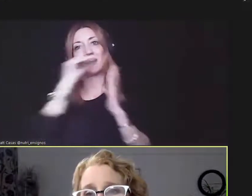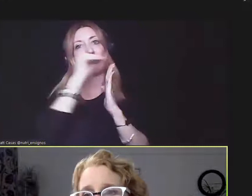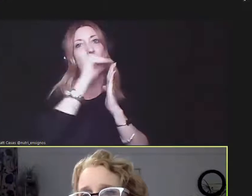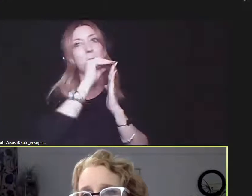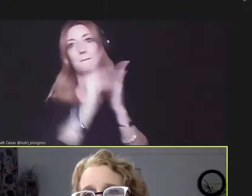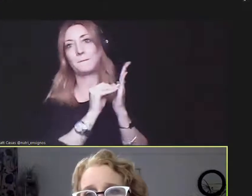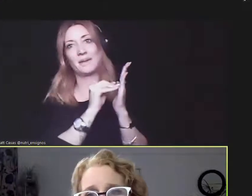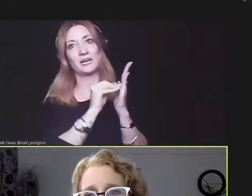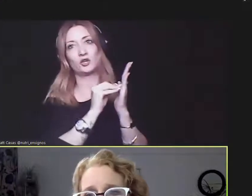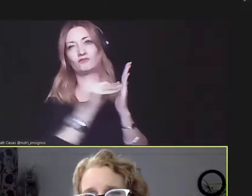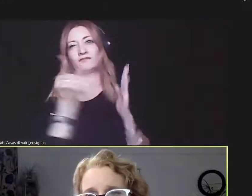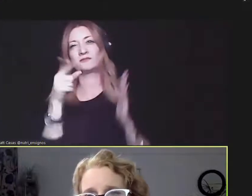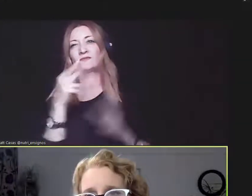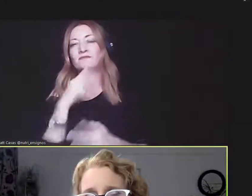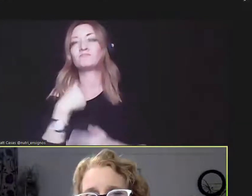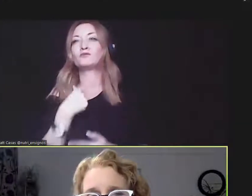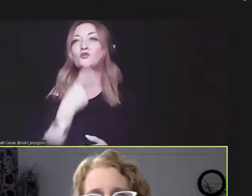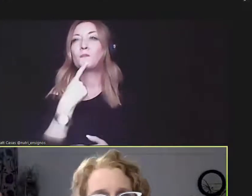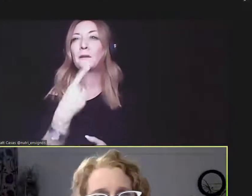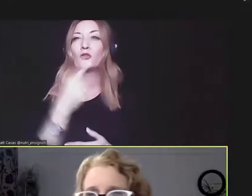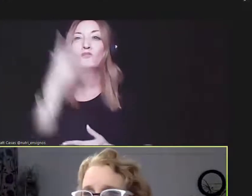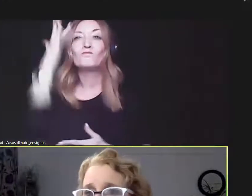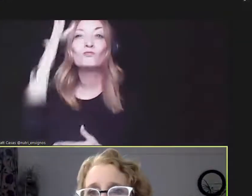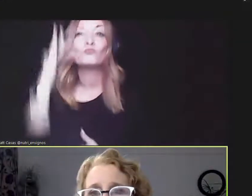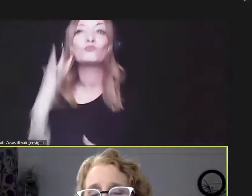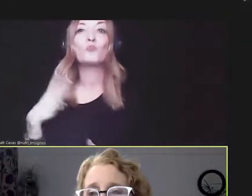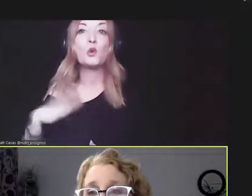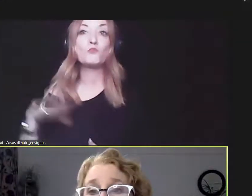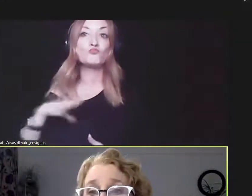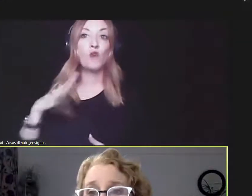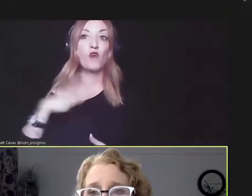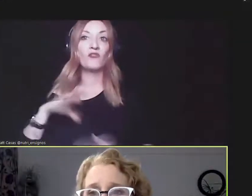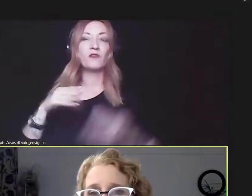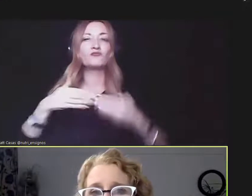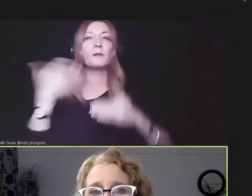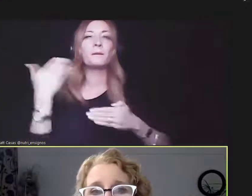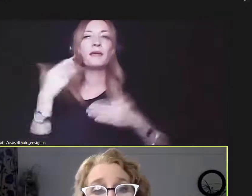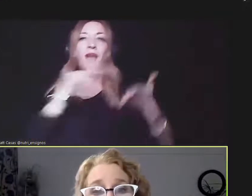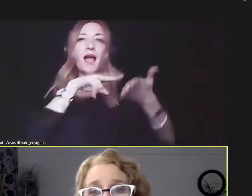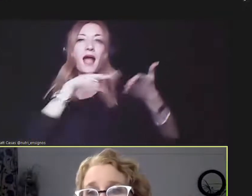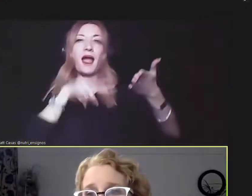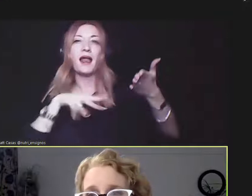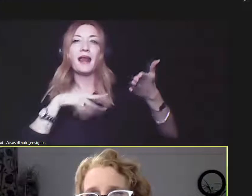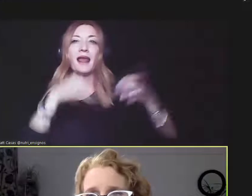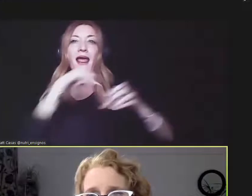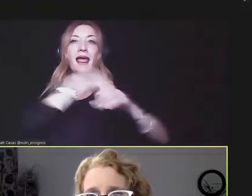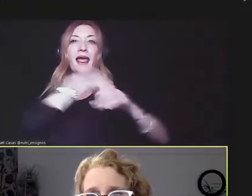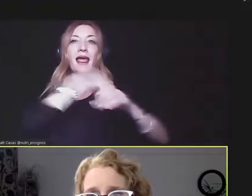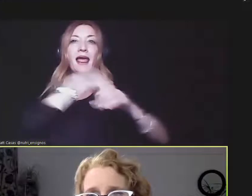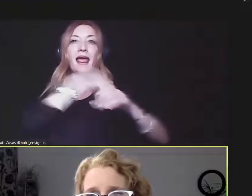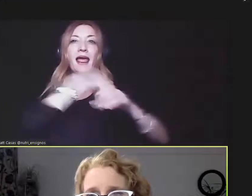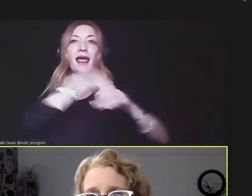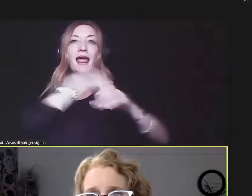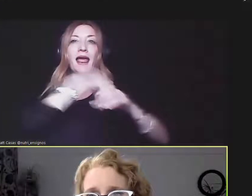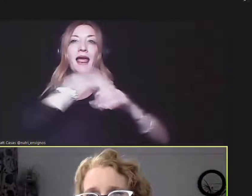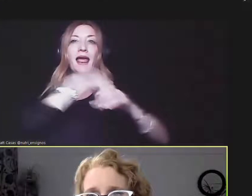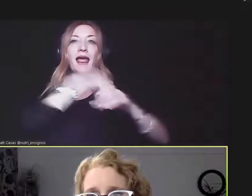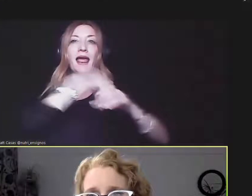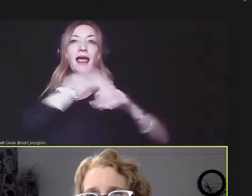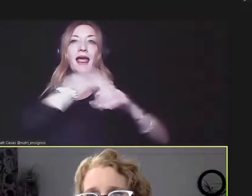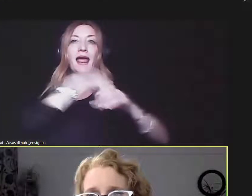and if it has sugar, then please try to buy a different brand.